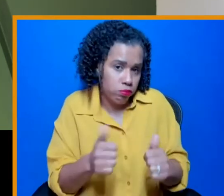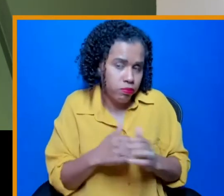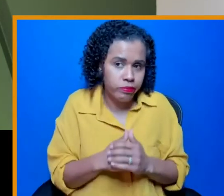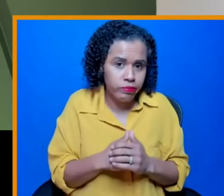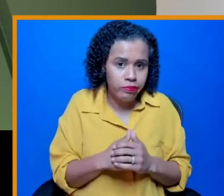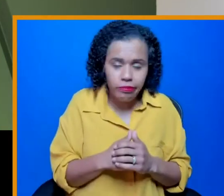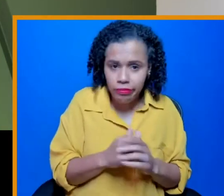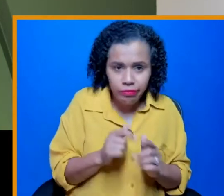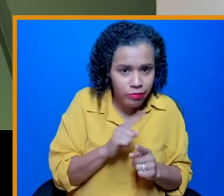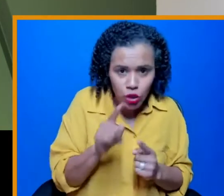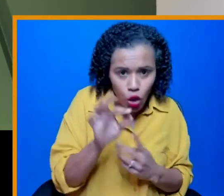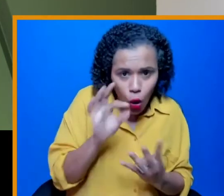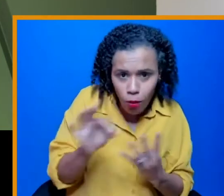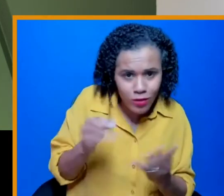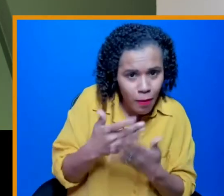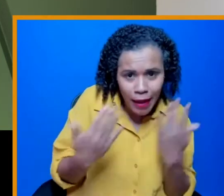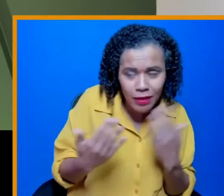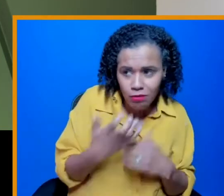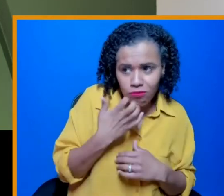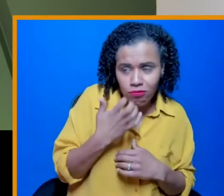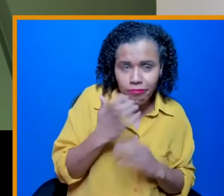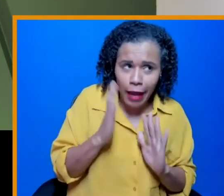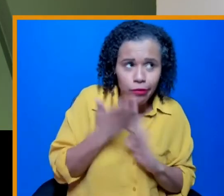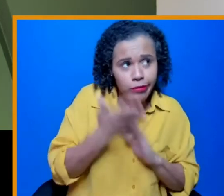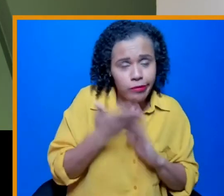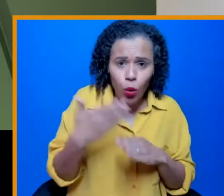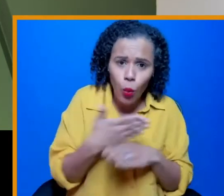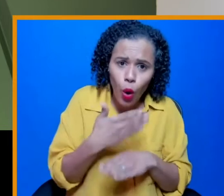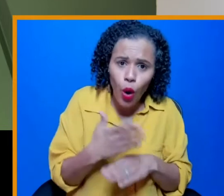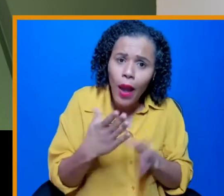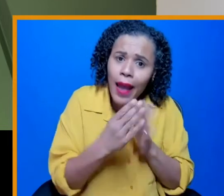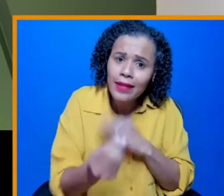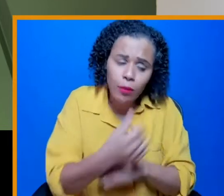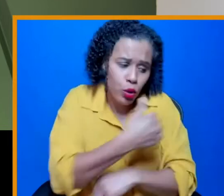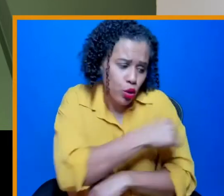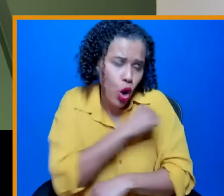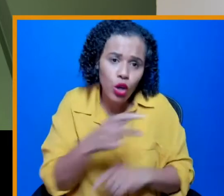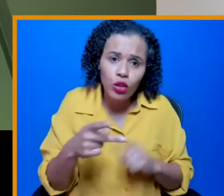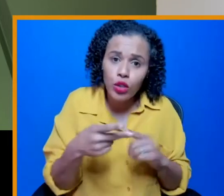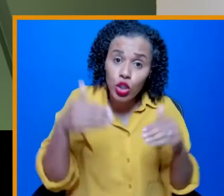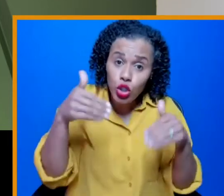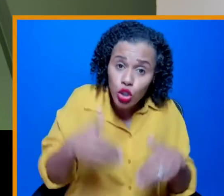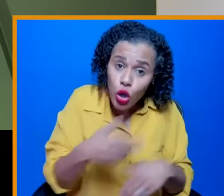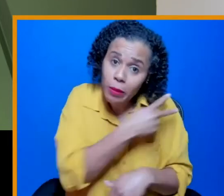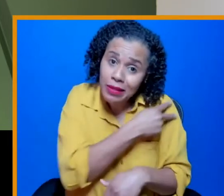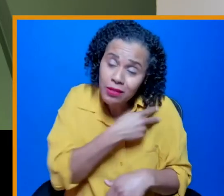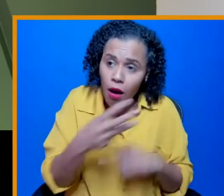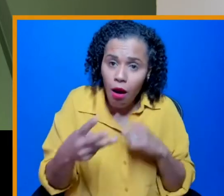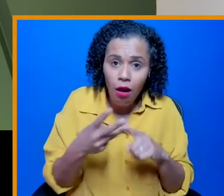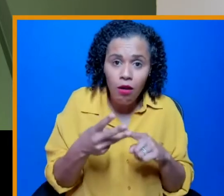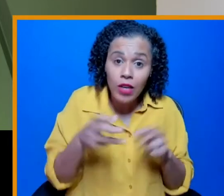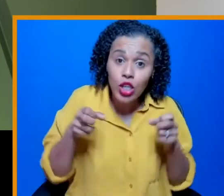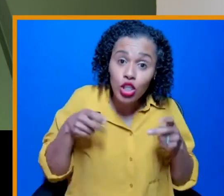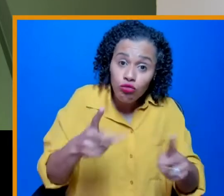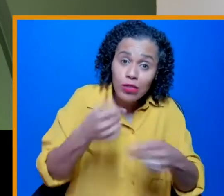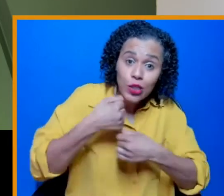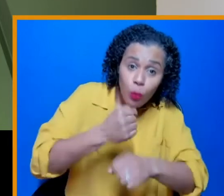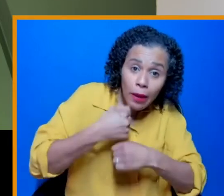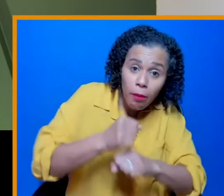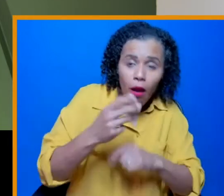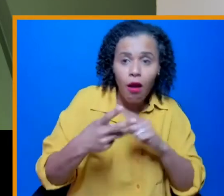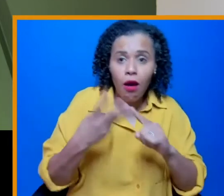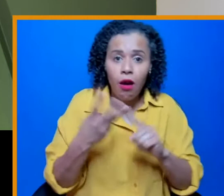an option for many. If you are a nurse, a shop worker, if you sweep our streets or collect our